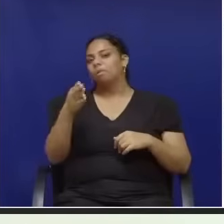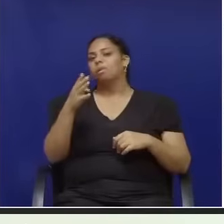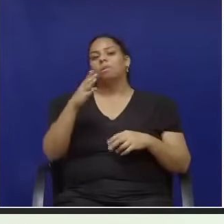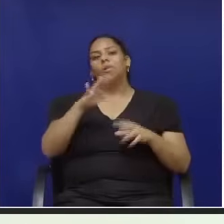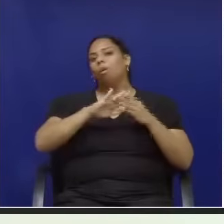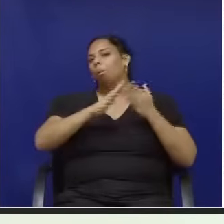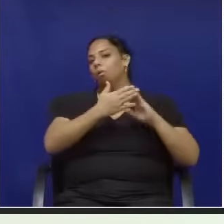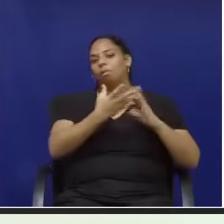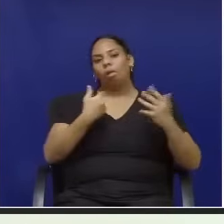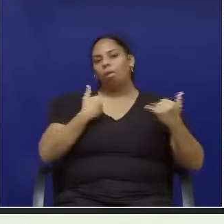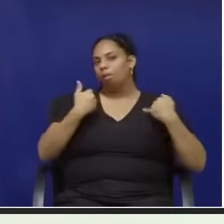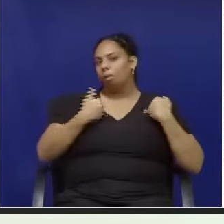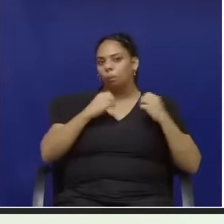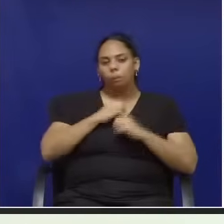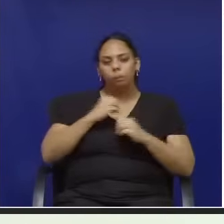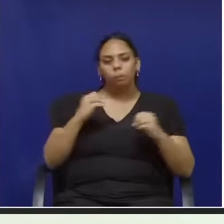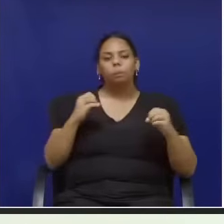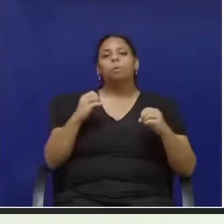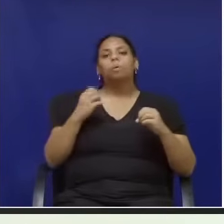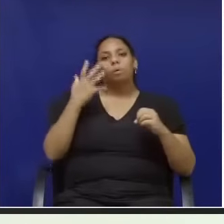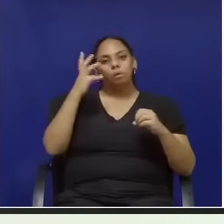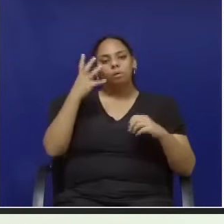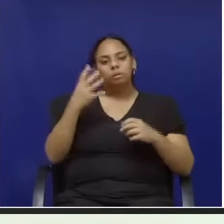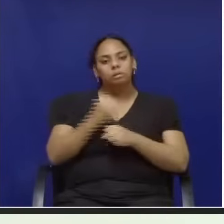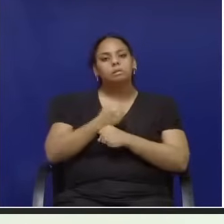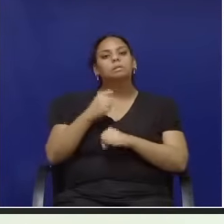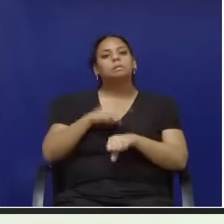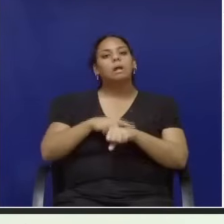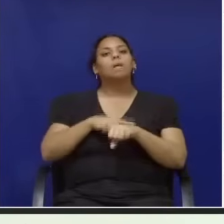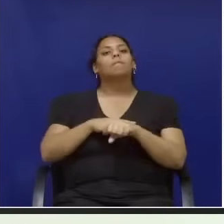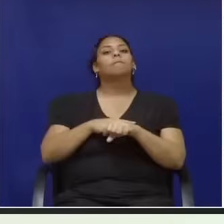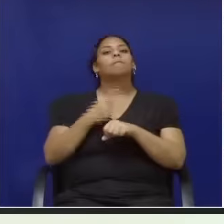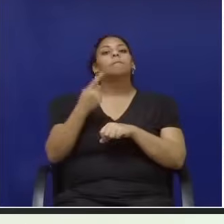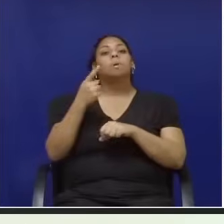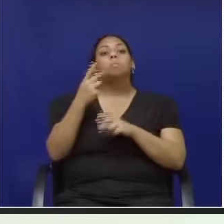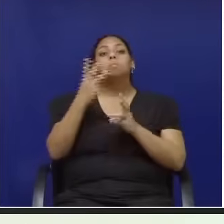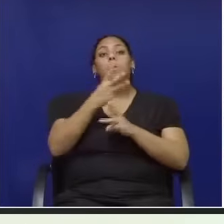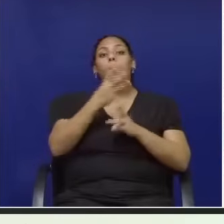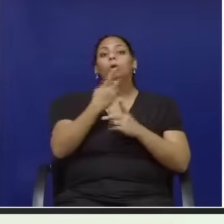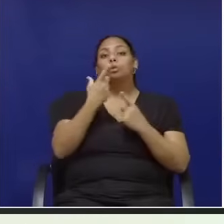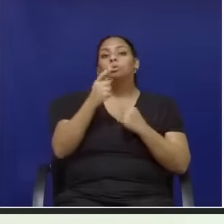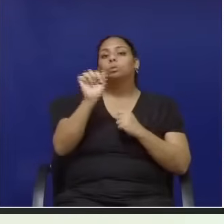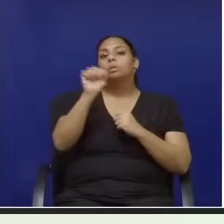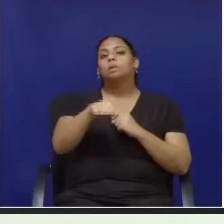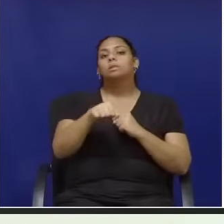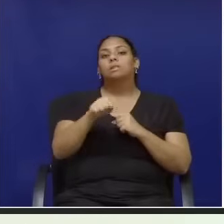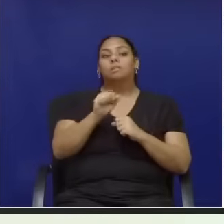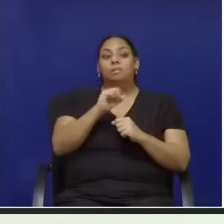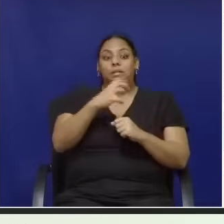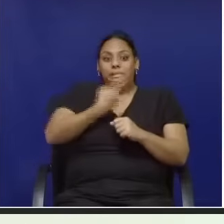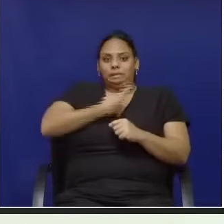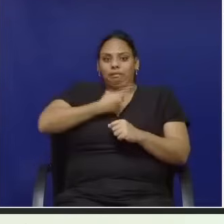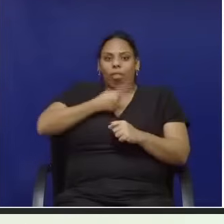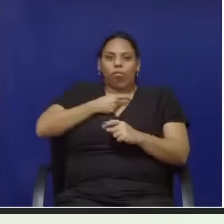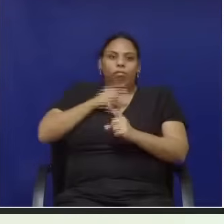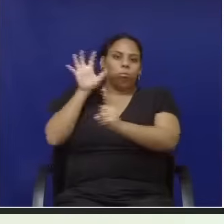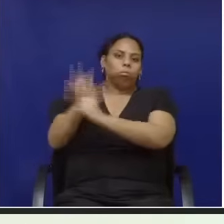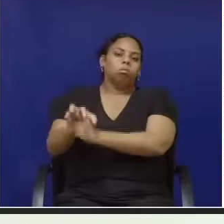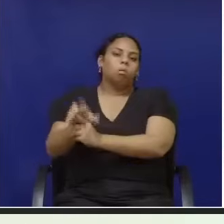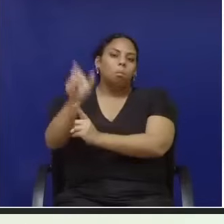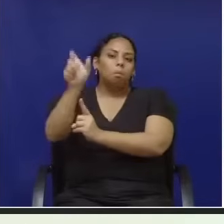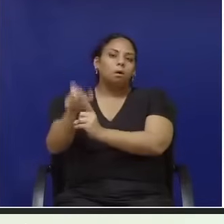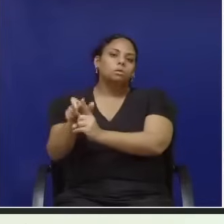tend to have emergence of mob justice, people taking law into their own hands.